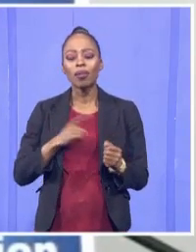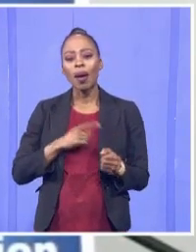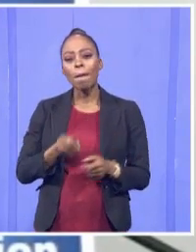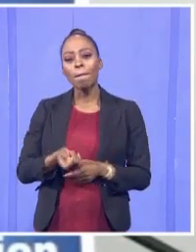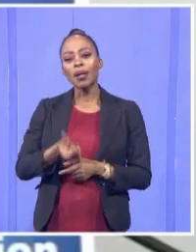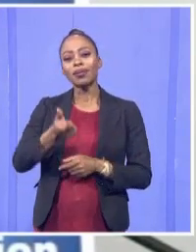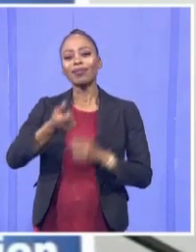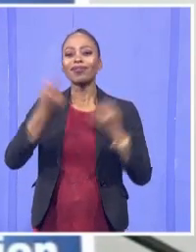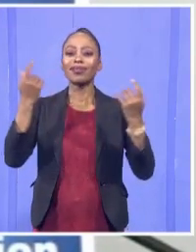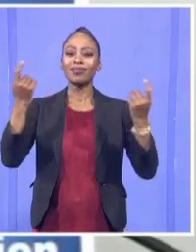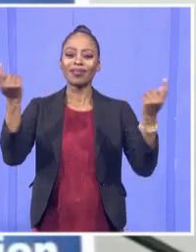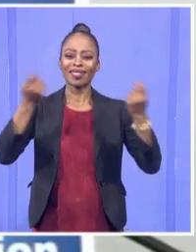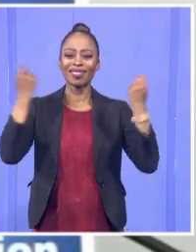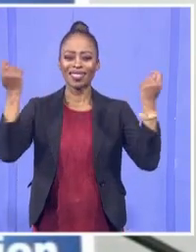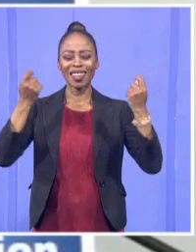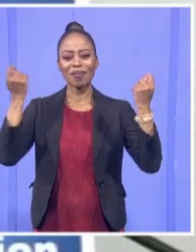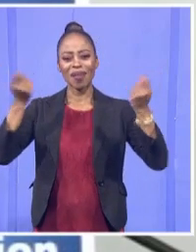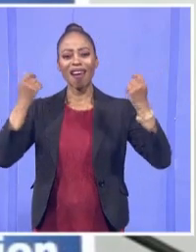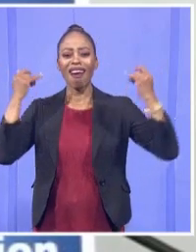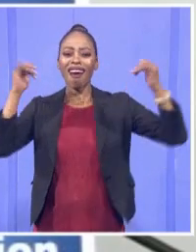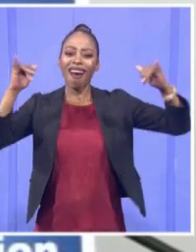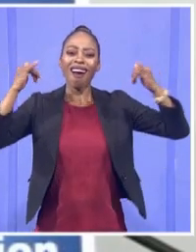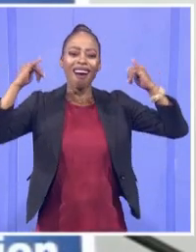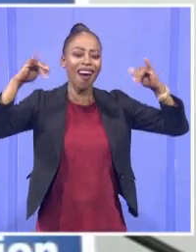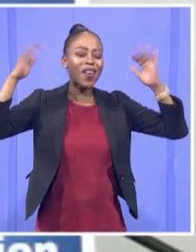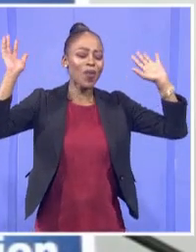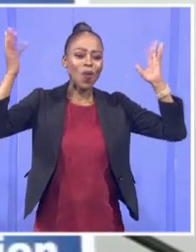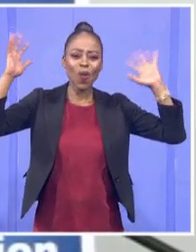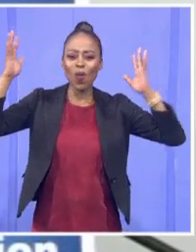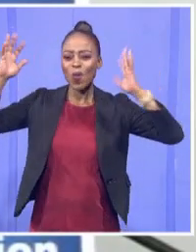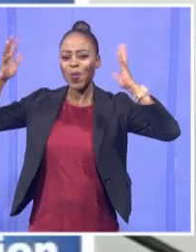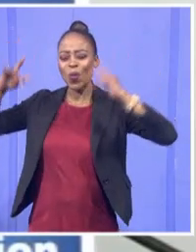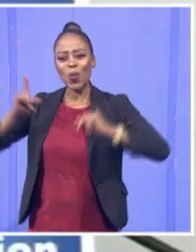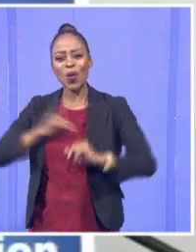just to celebrate that their child got placement.